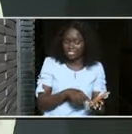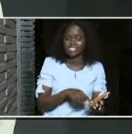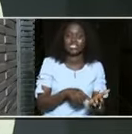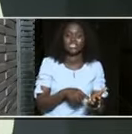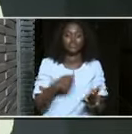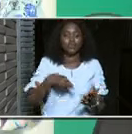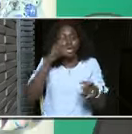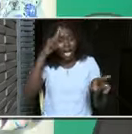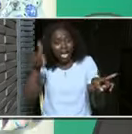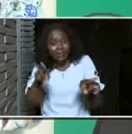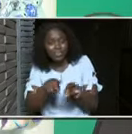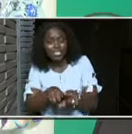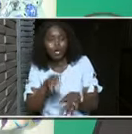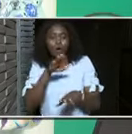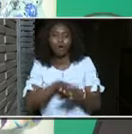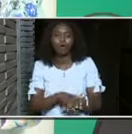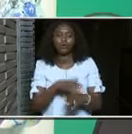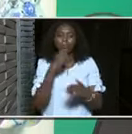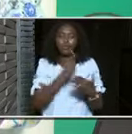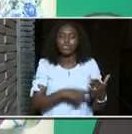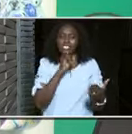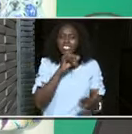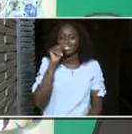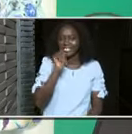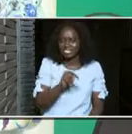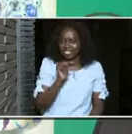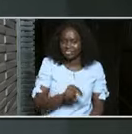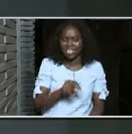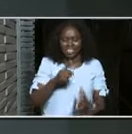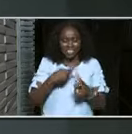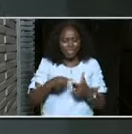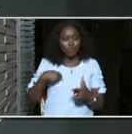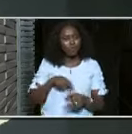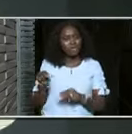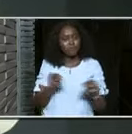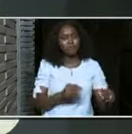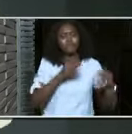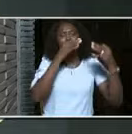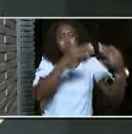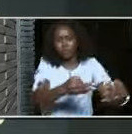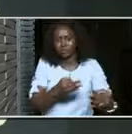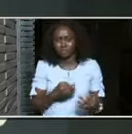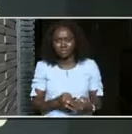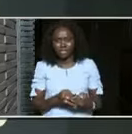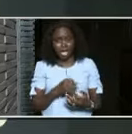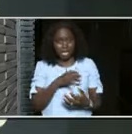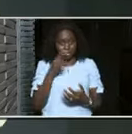reschedule, agree on whatever is necessary, and then we move forward. And these monies, you